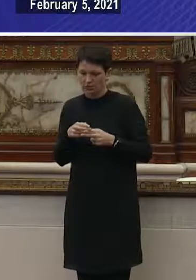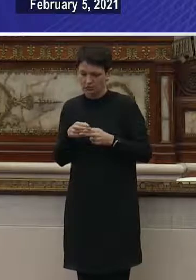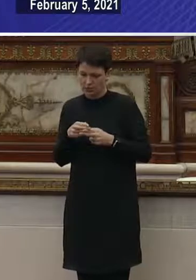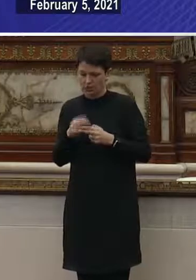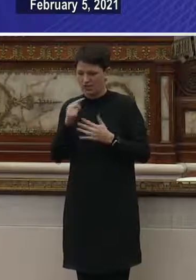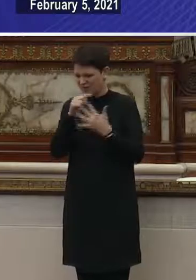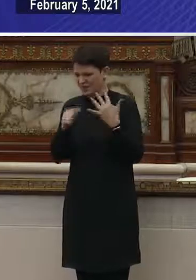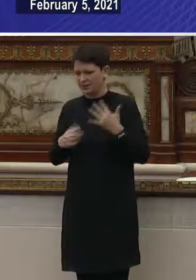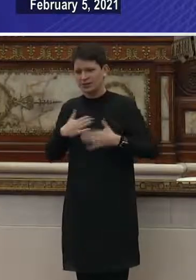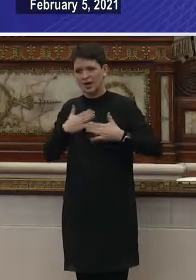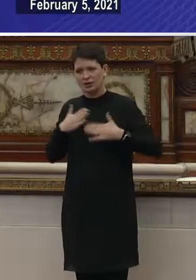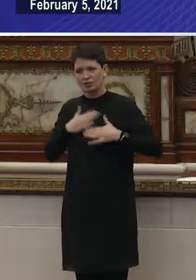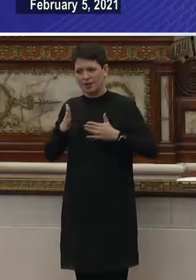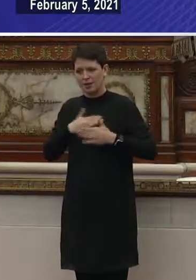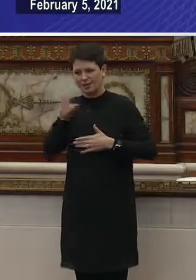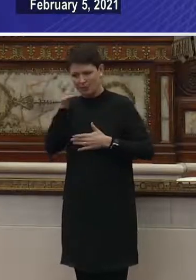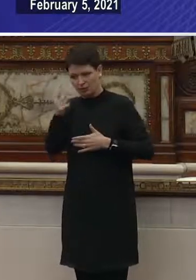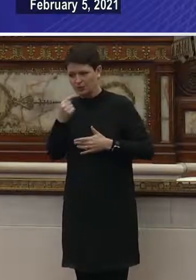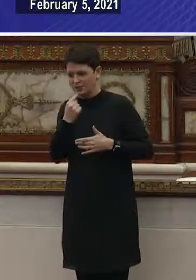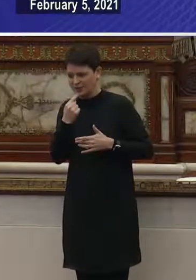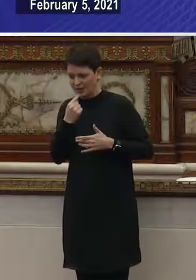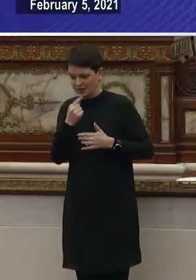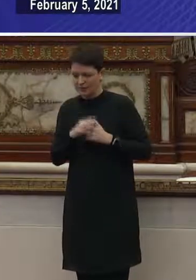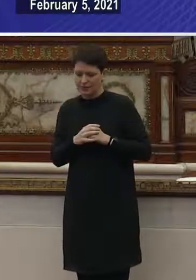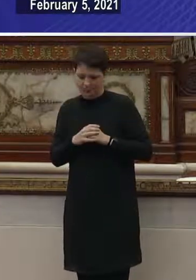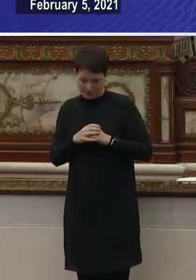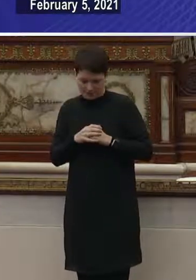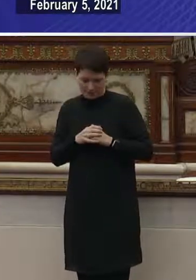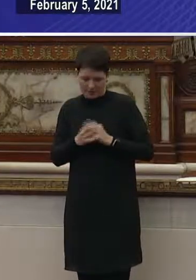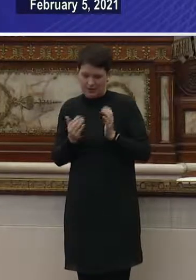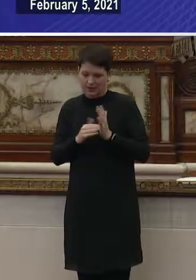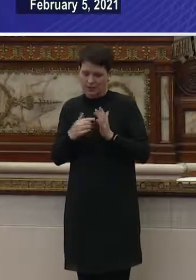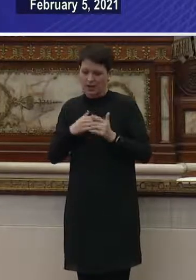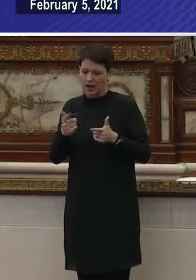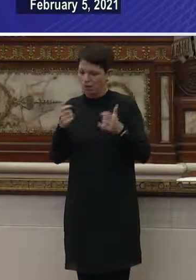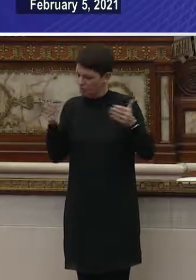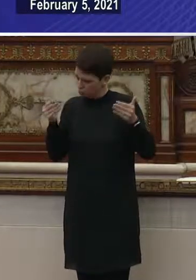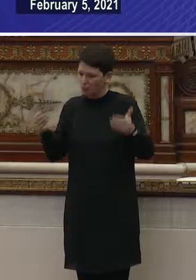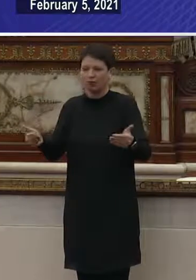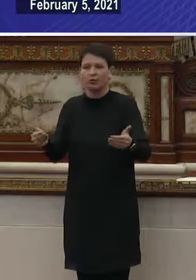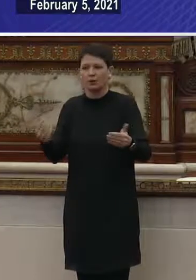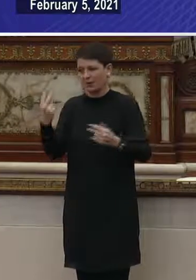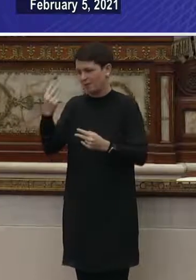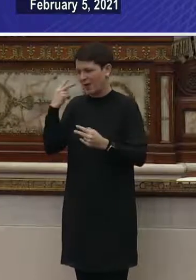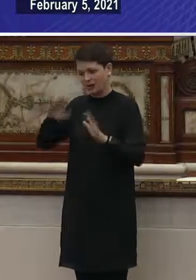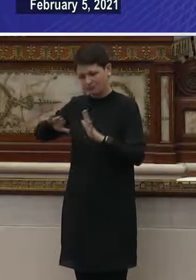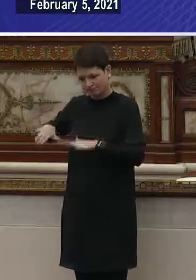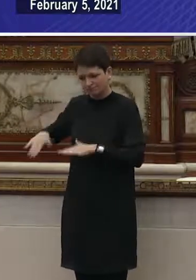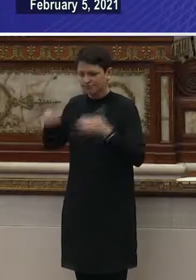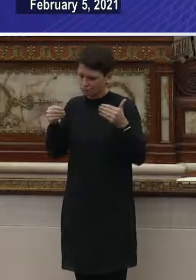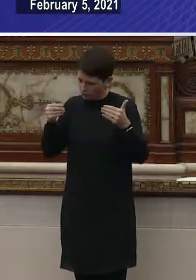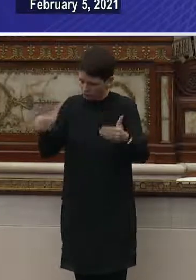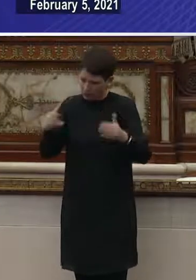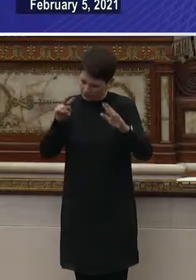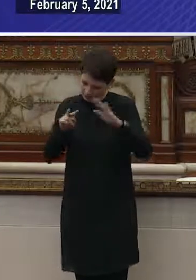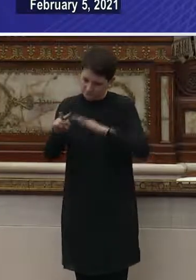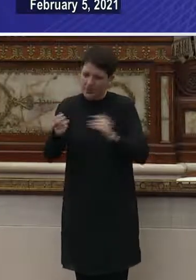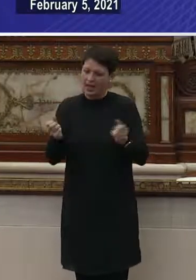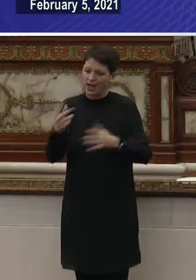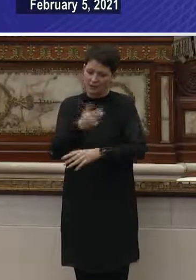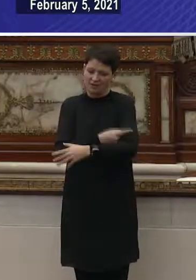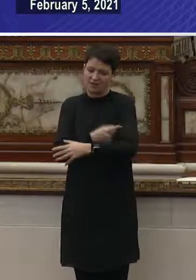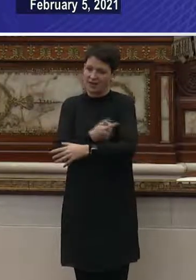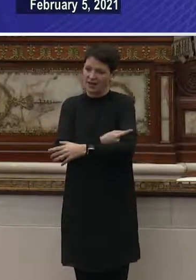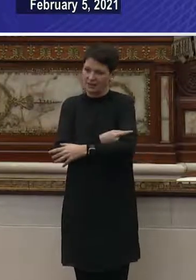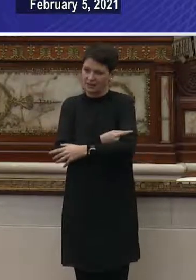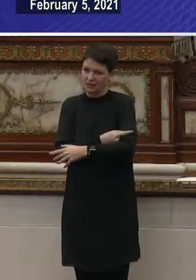I'm happy, Doc, to hear you say because, again, I'm interested in moving forward and seeing how many vaccines we can